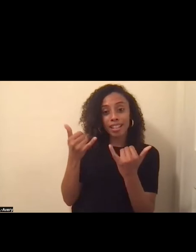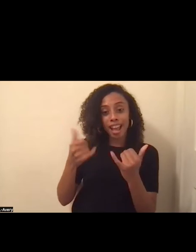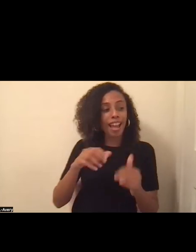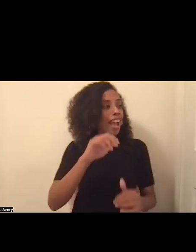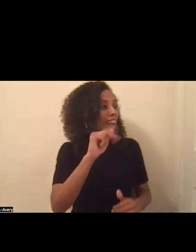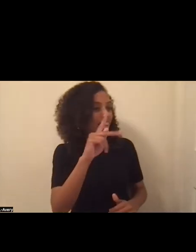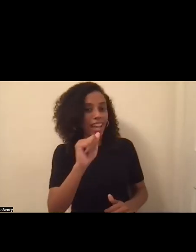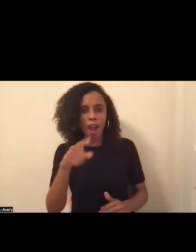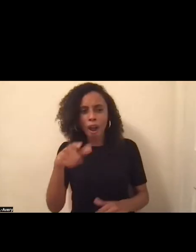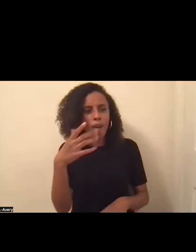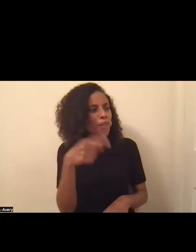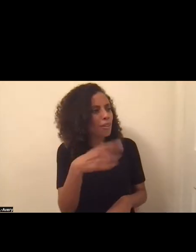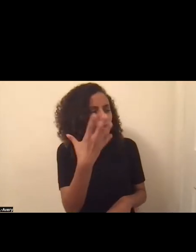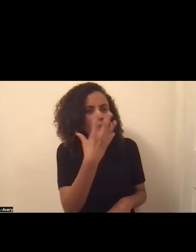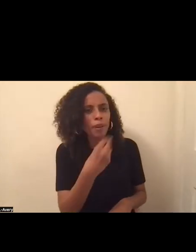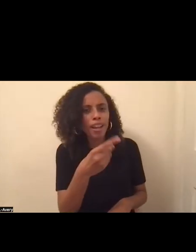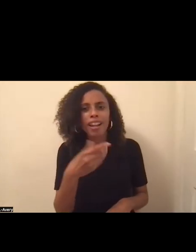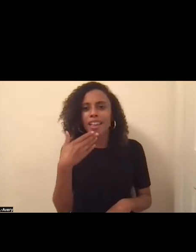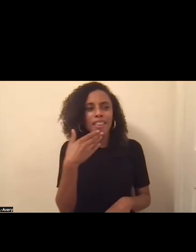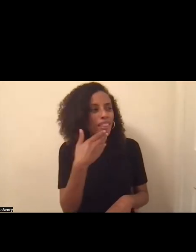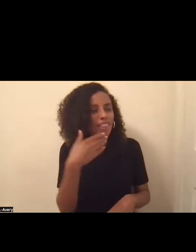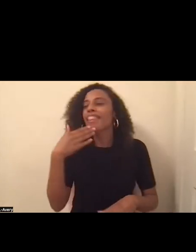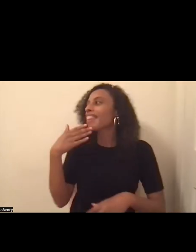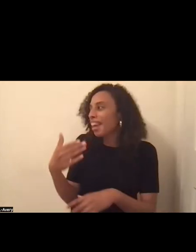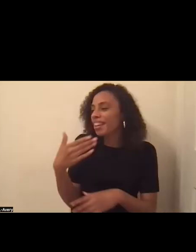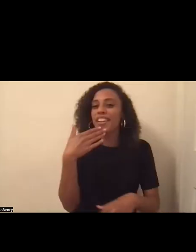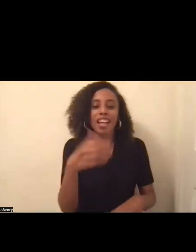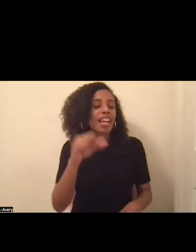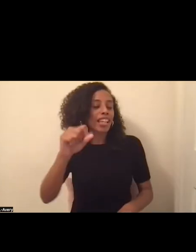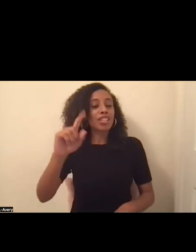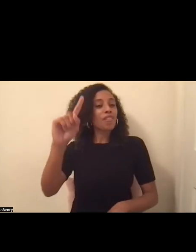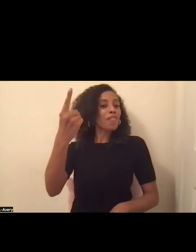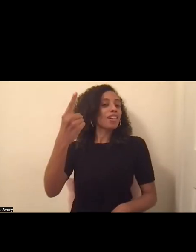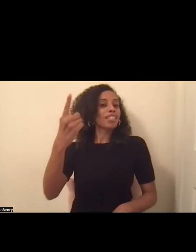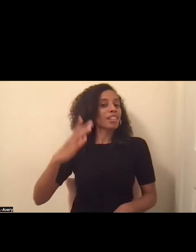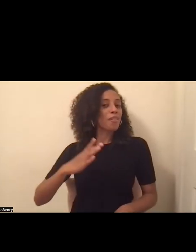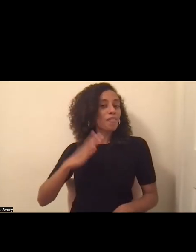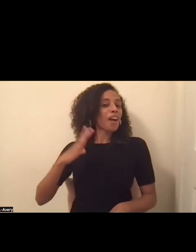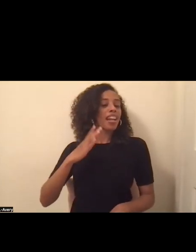pretty. Thank you. Thank you. Yes, the first and finest sorority. Of course, I got the